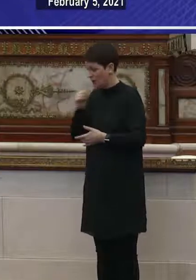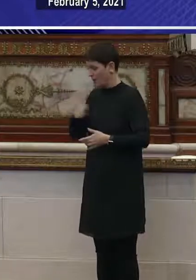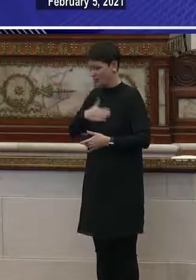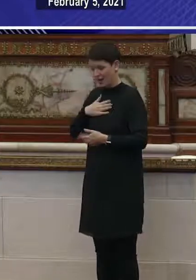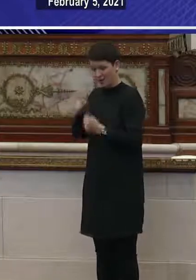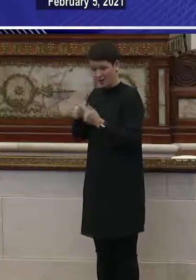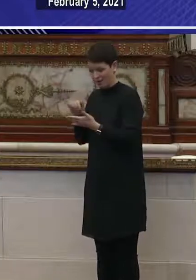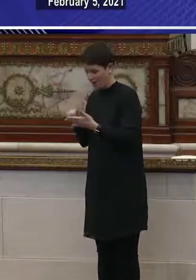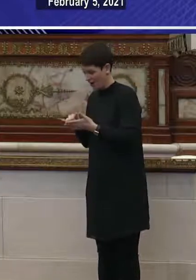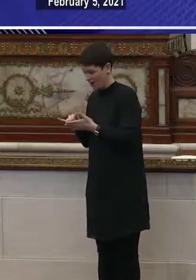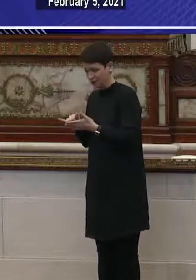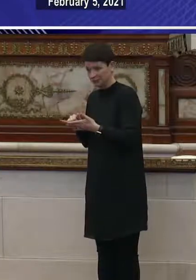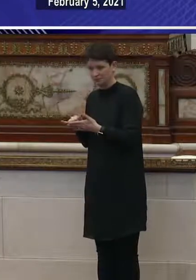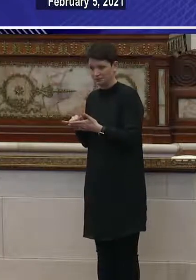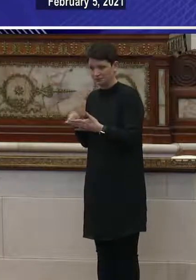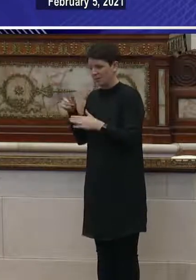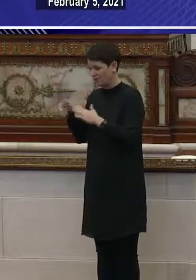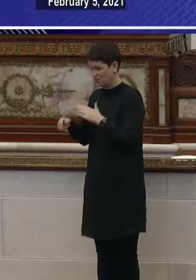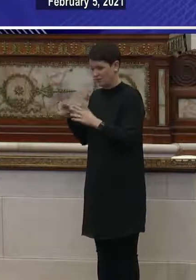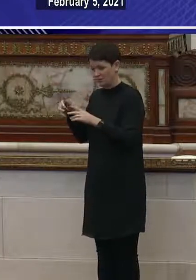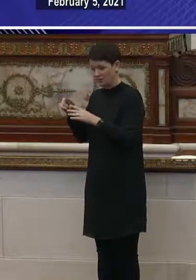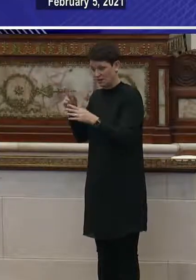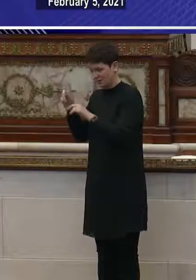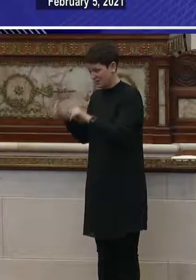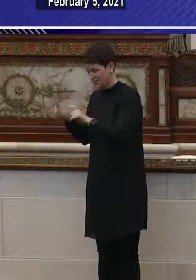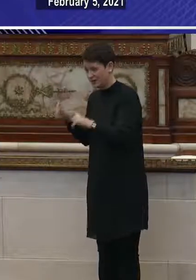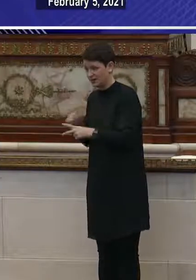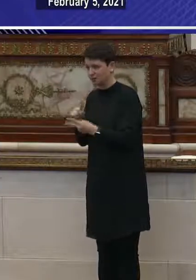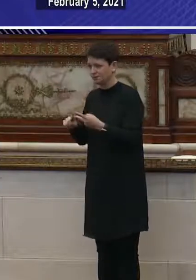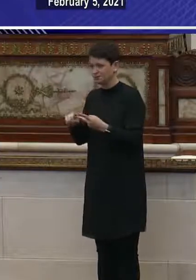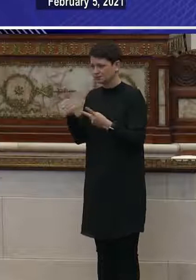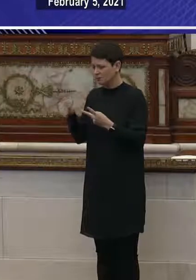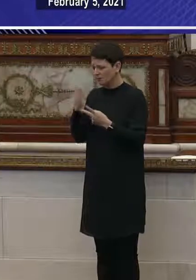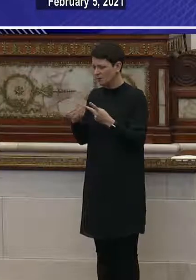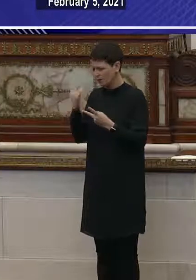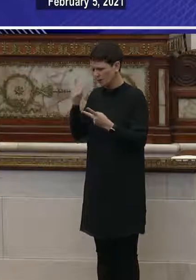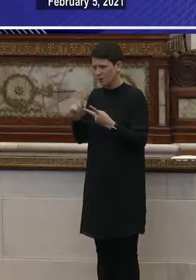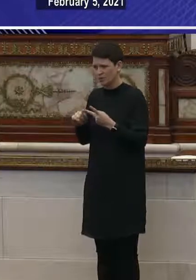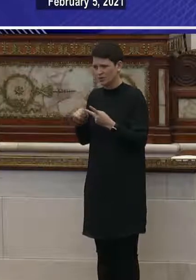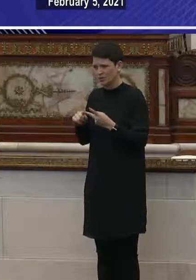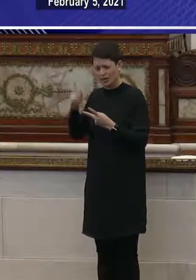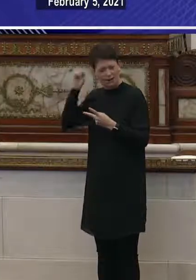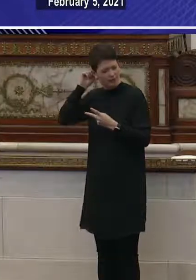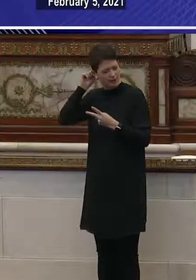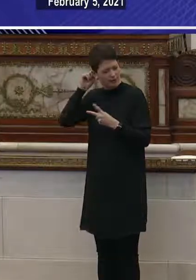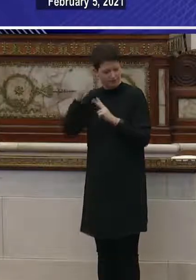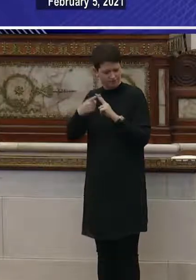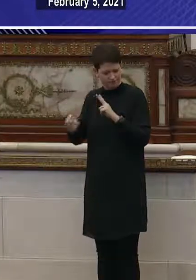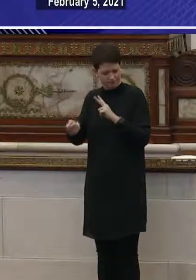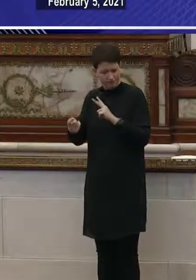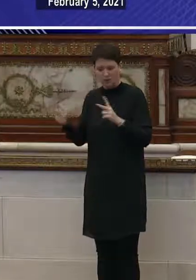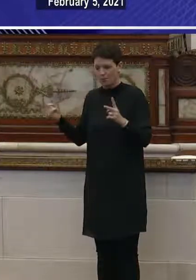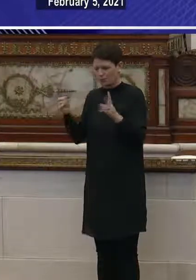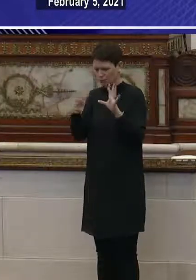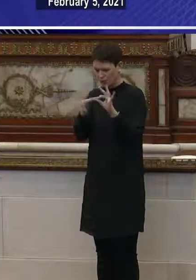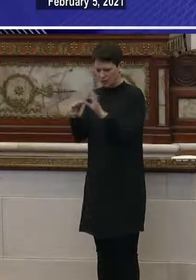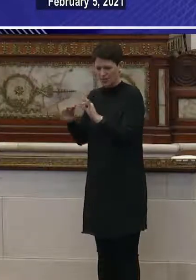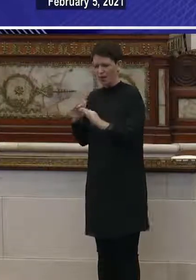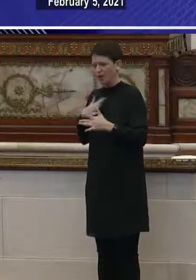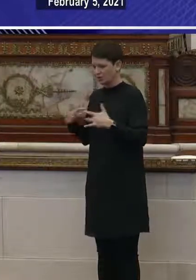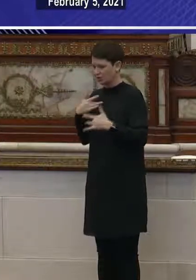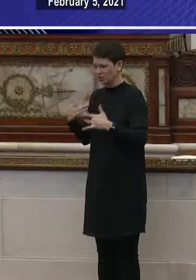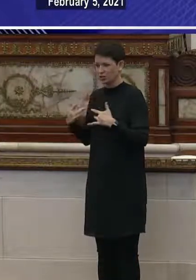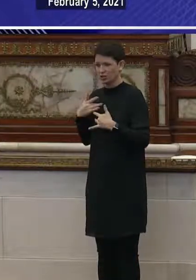with. And I'm blanking as to what there was another piece of information I had in the back of my mind. Putting those together, I was very concerned. I didn't